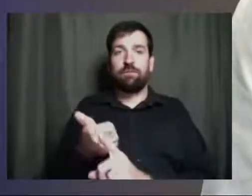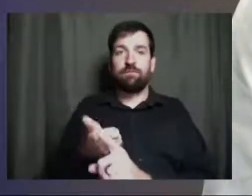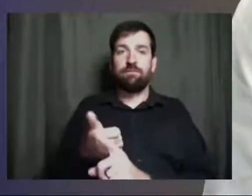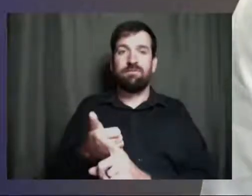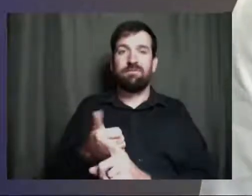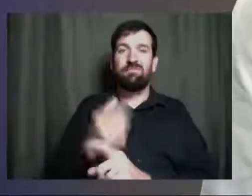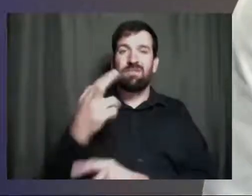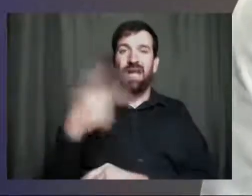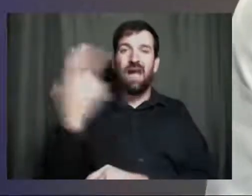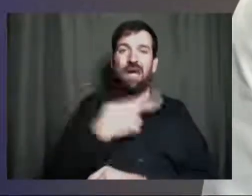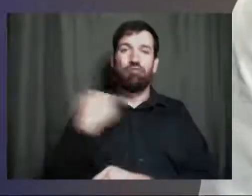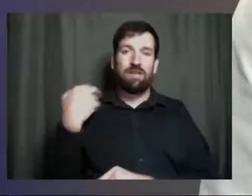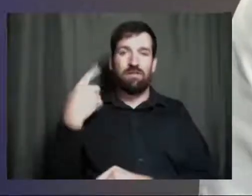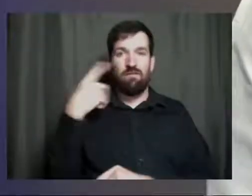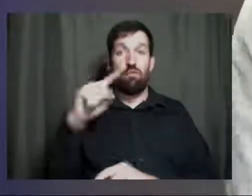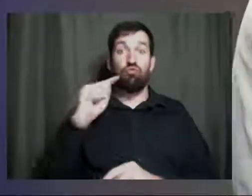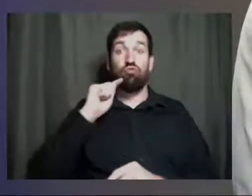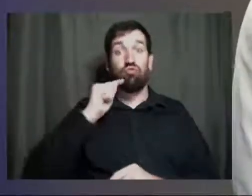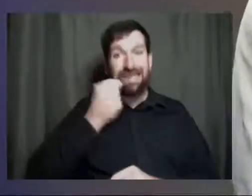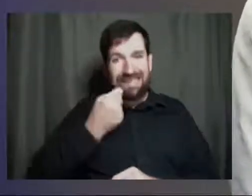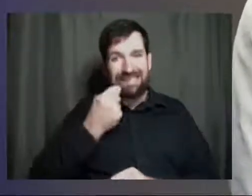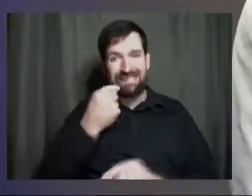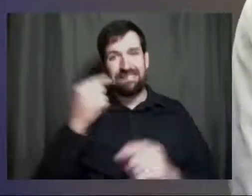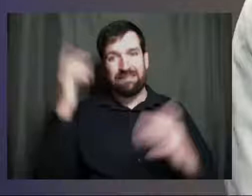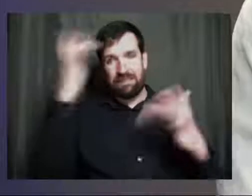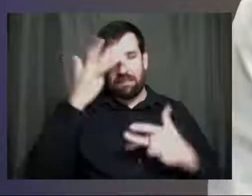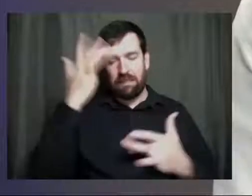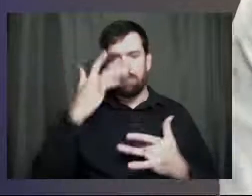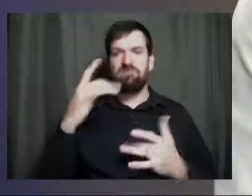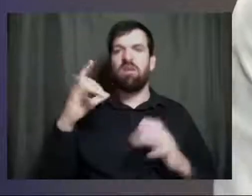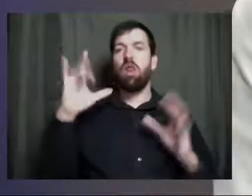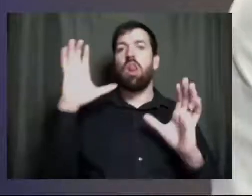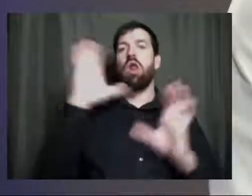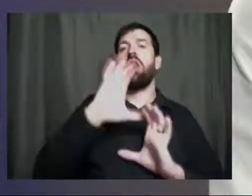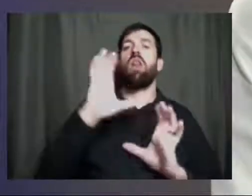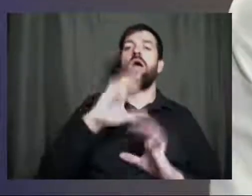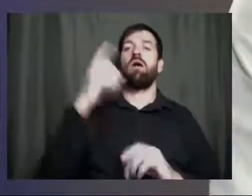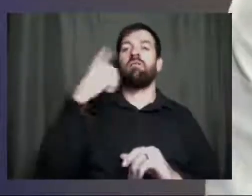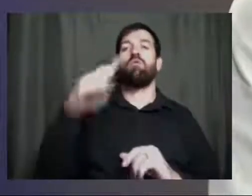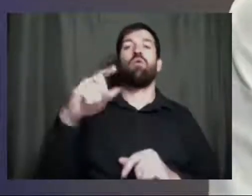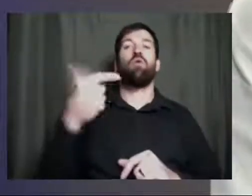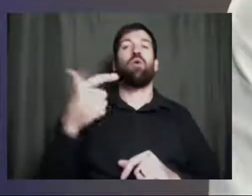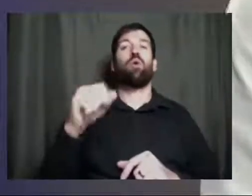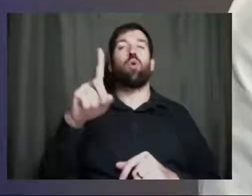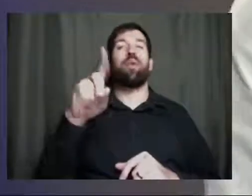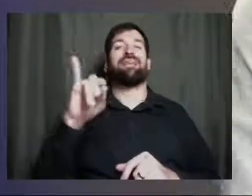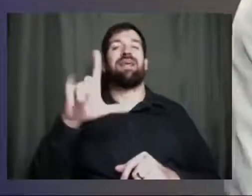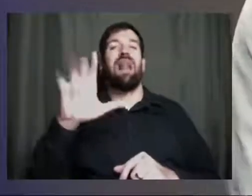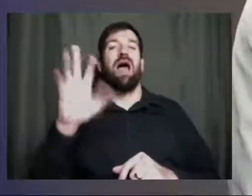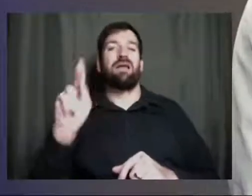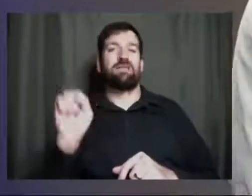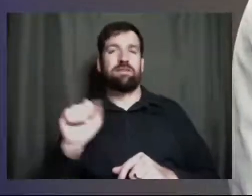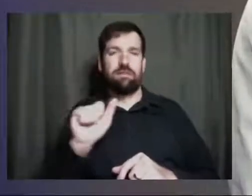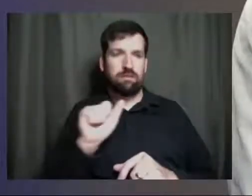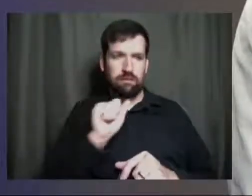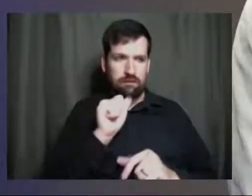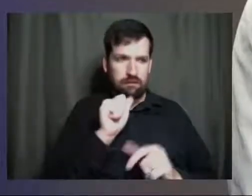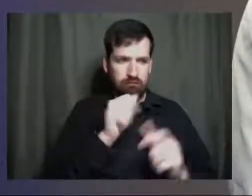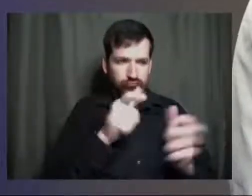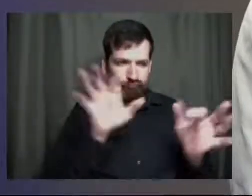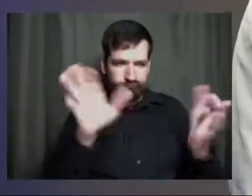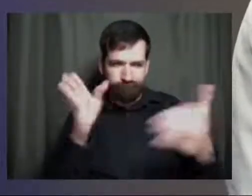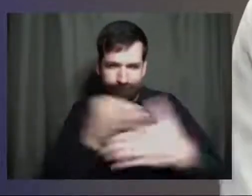getting really, really sick. It's kind of like you're looking for a Goldilocks kind of thing, just not too cold, not too hot, just kind of right. And